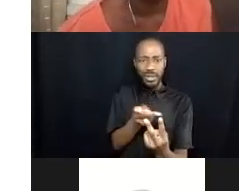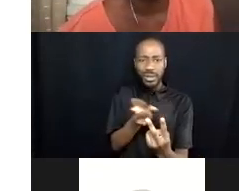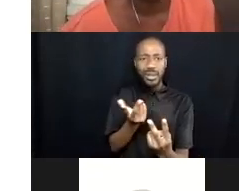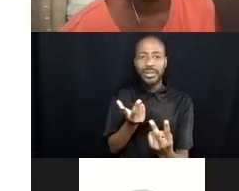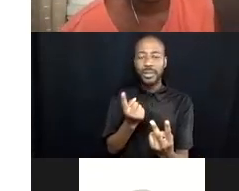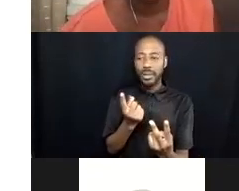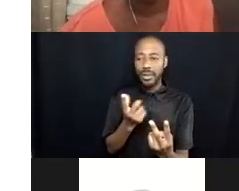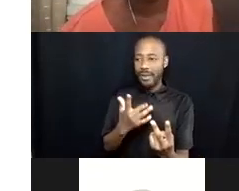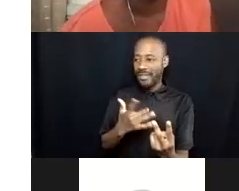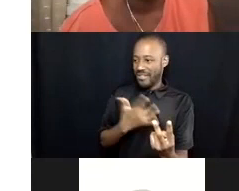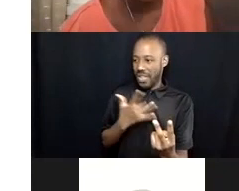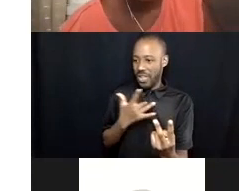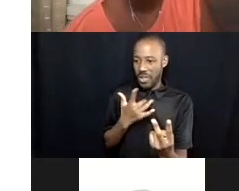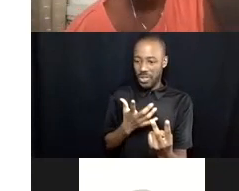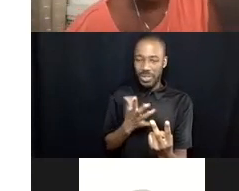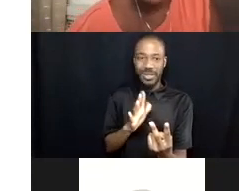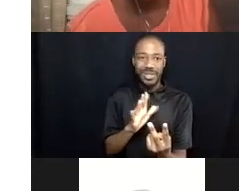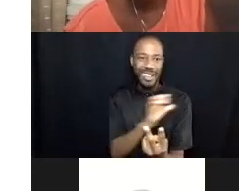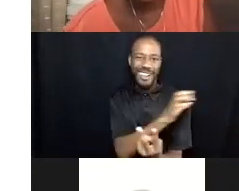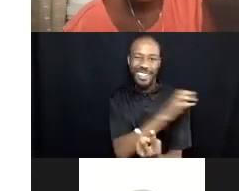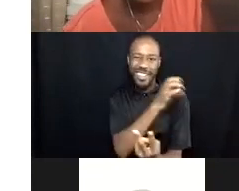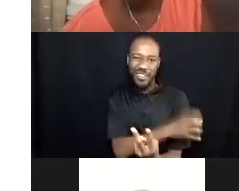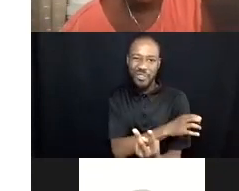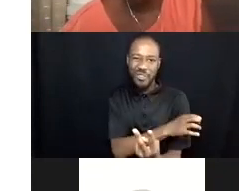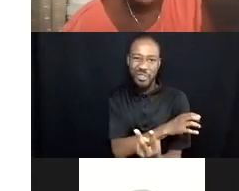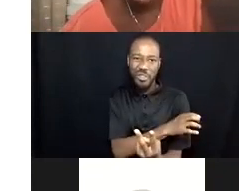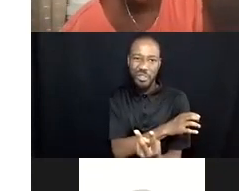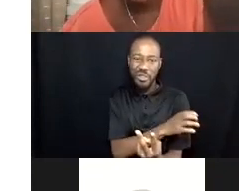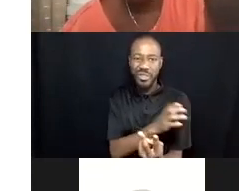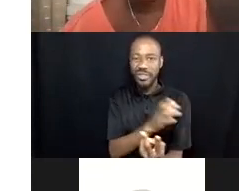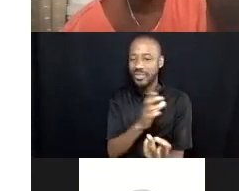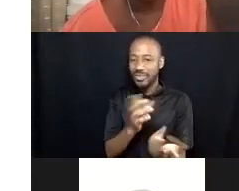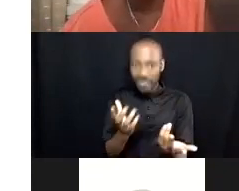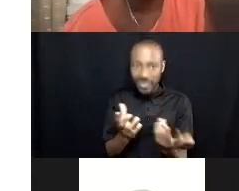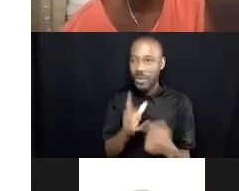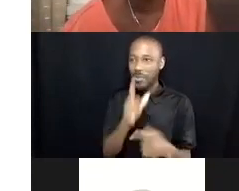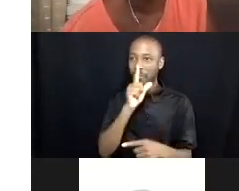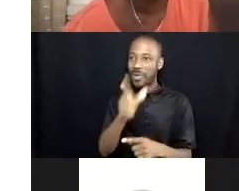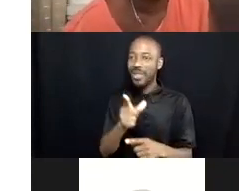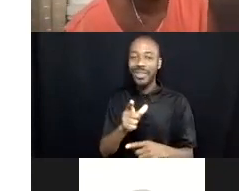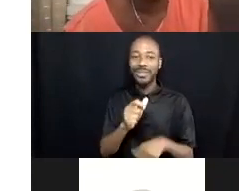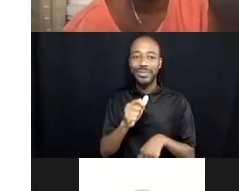something about it feels like too clinical and just kind of off base around how we want to articulate